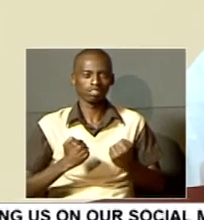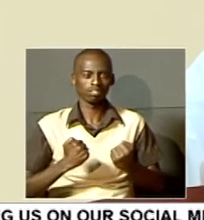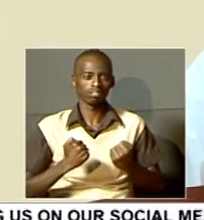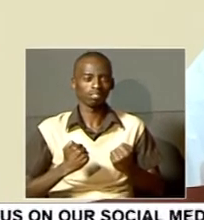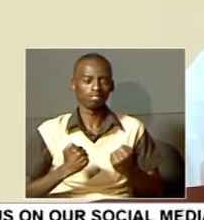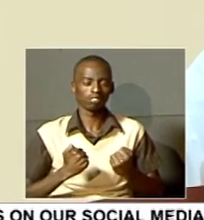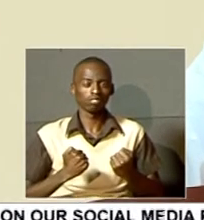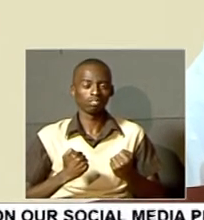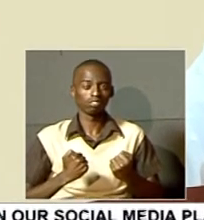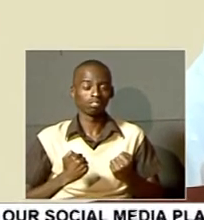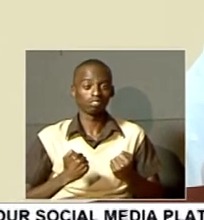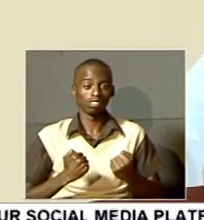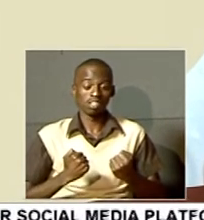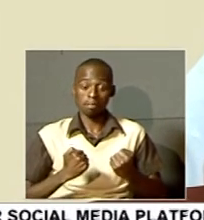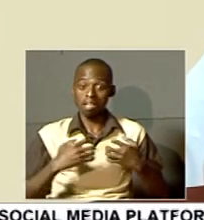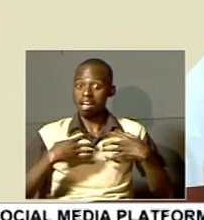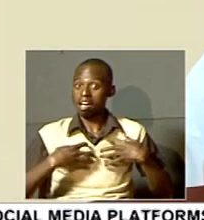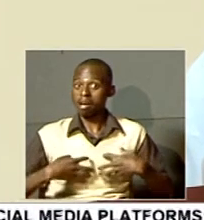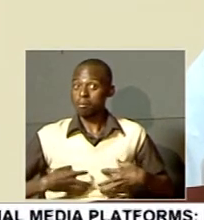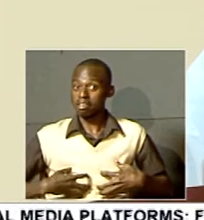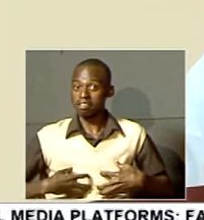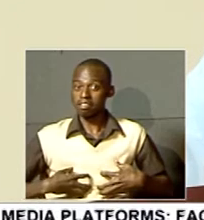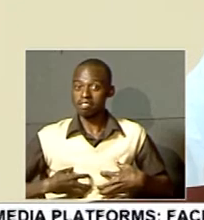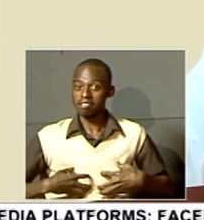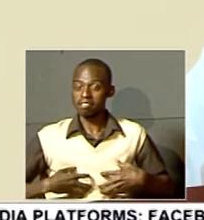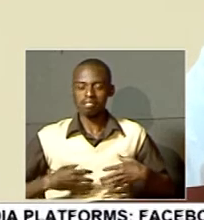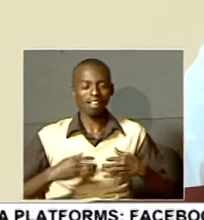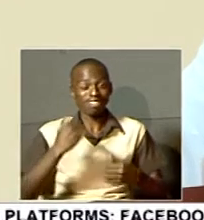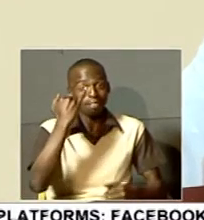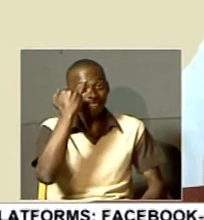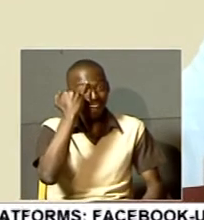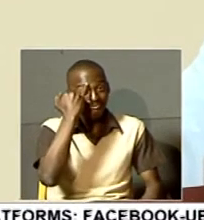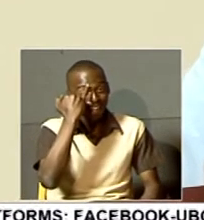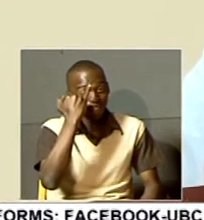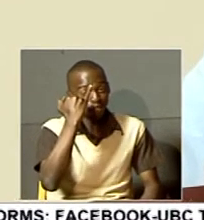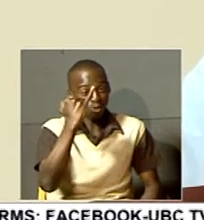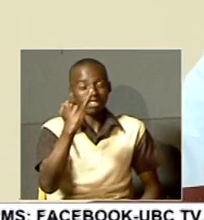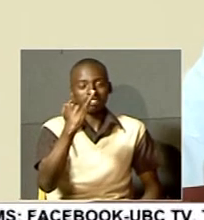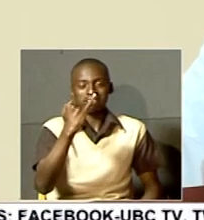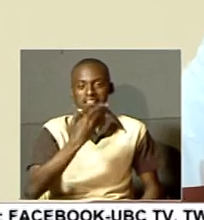that does not have an ideological orientation.